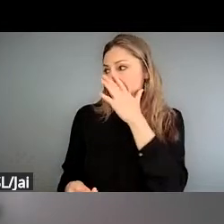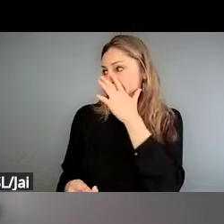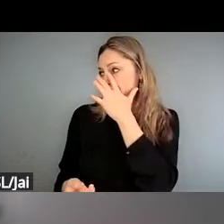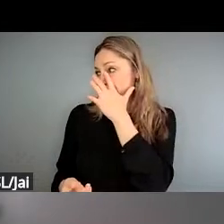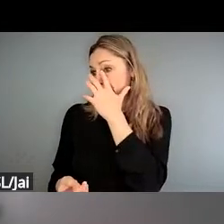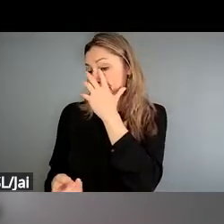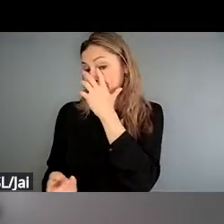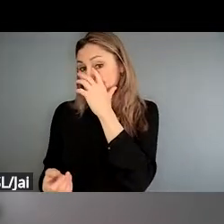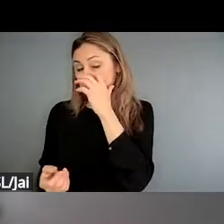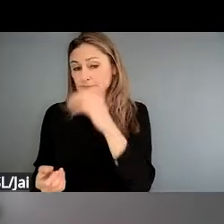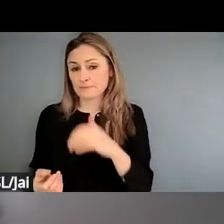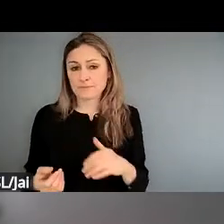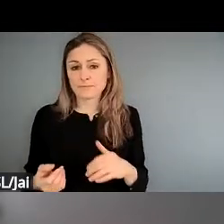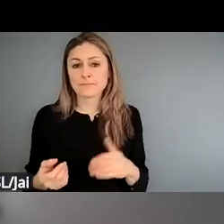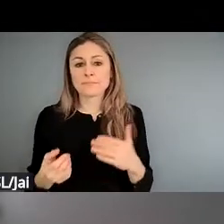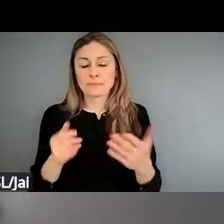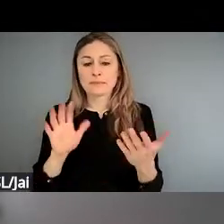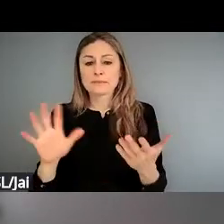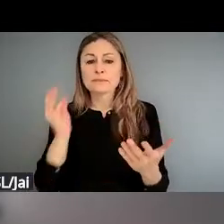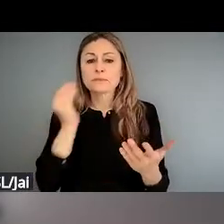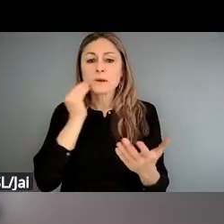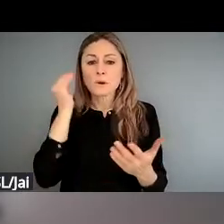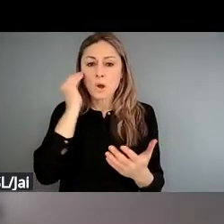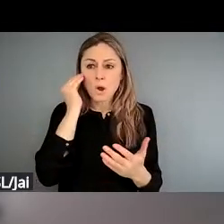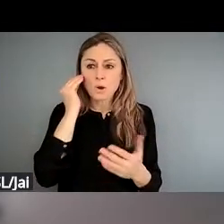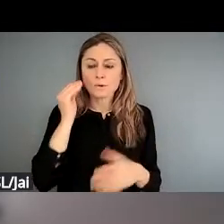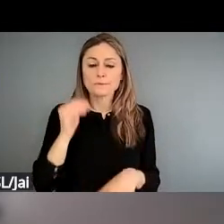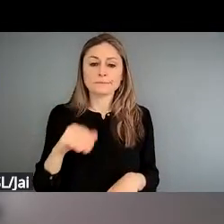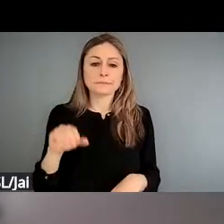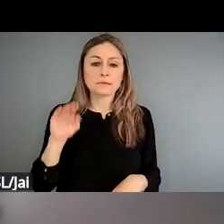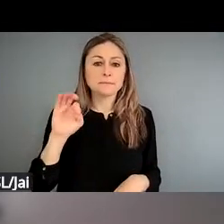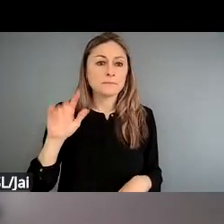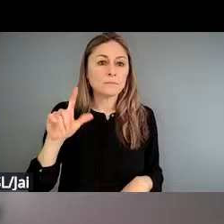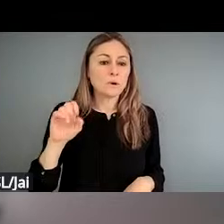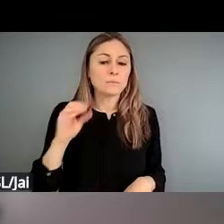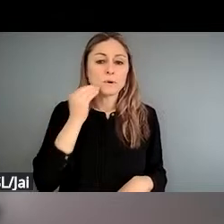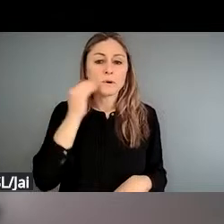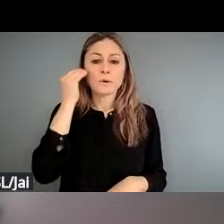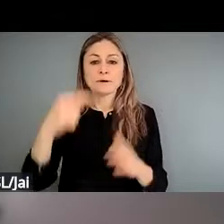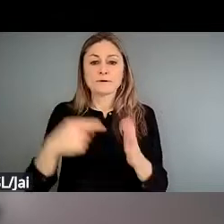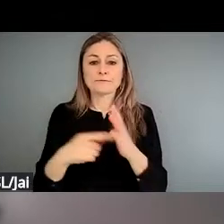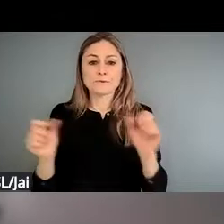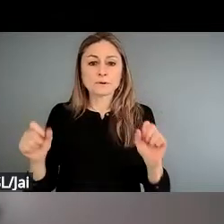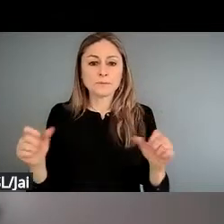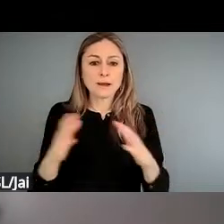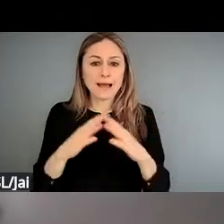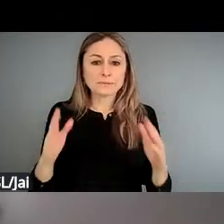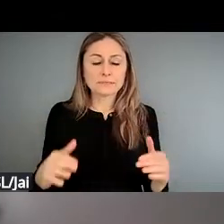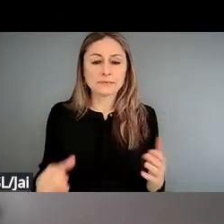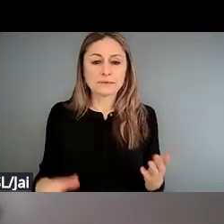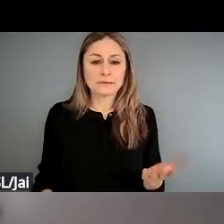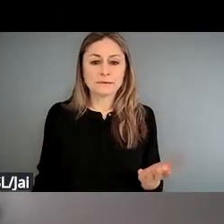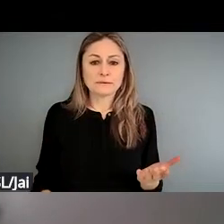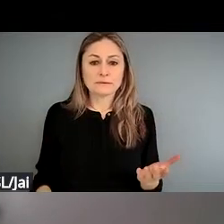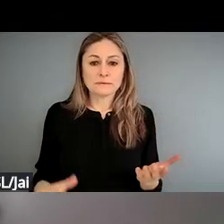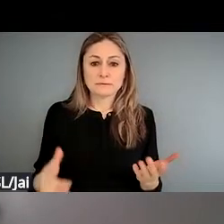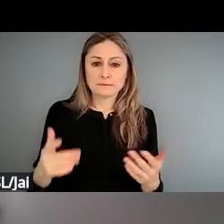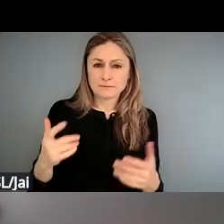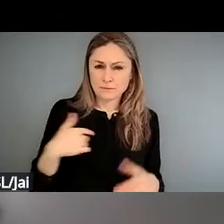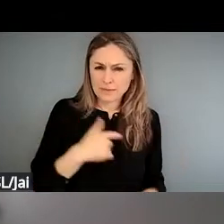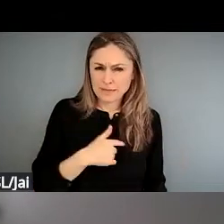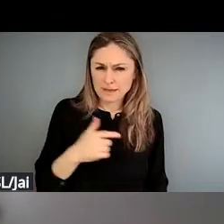about other homes, mobile homes and affordable housing, we have, is it